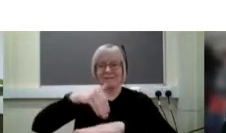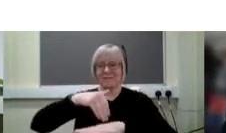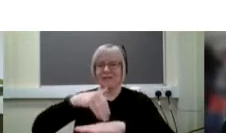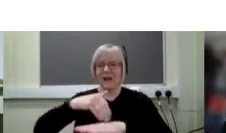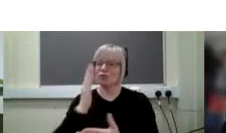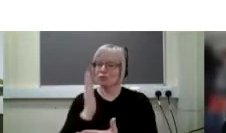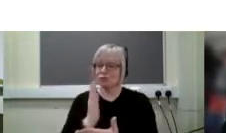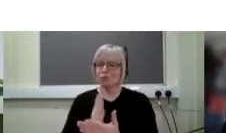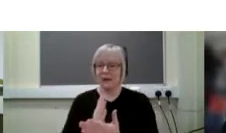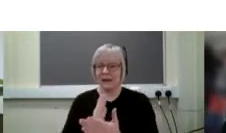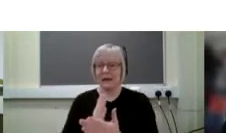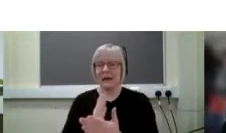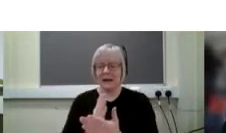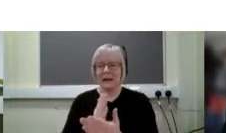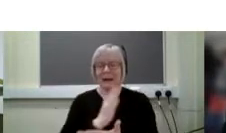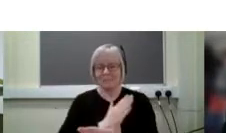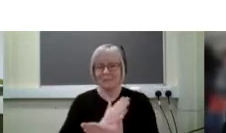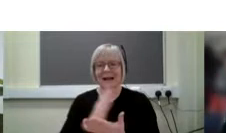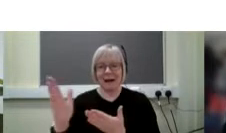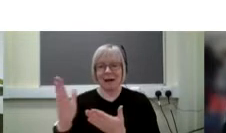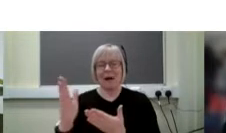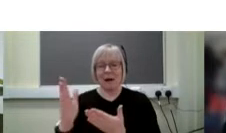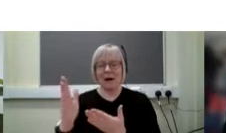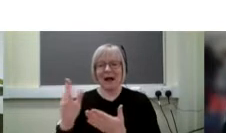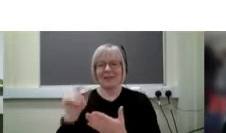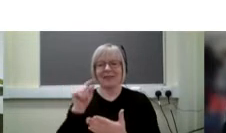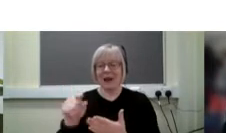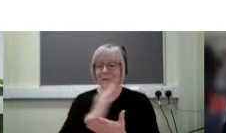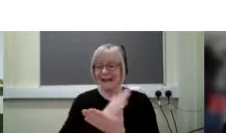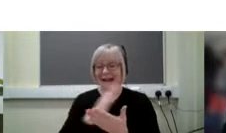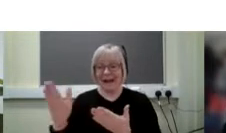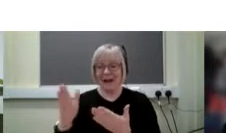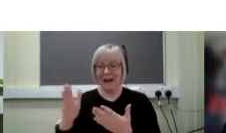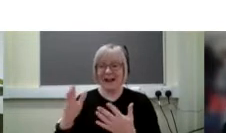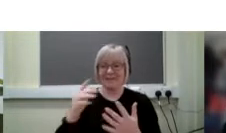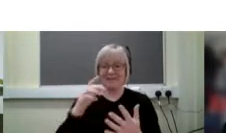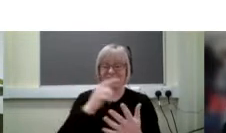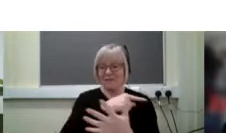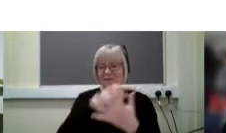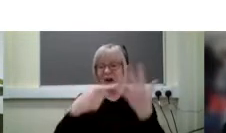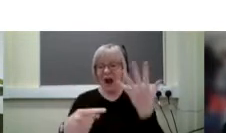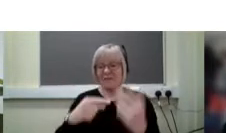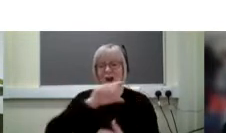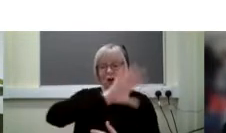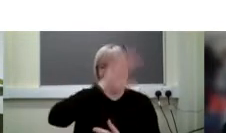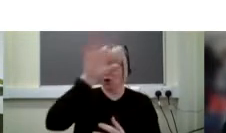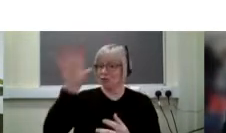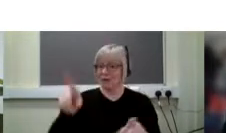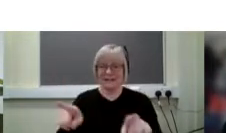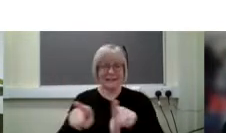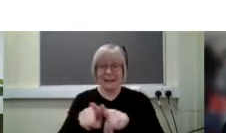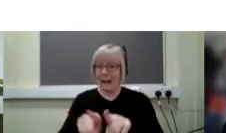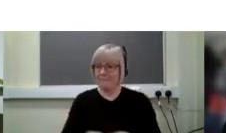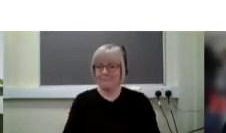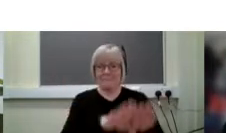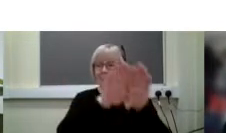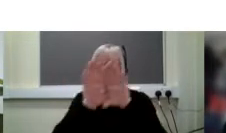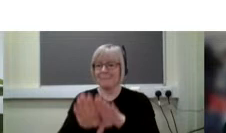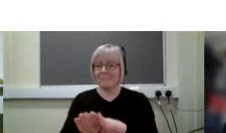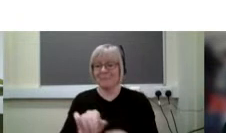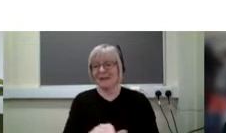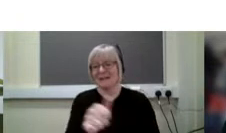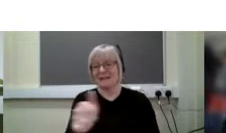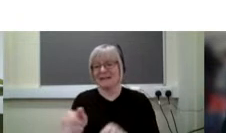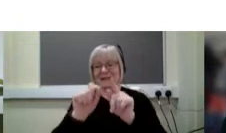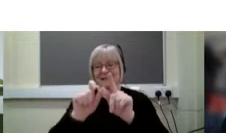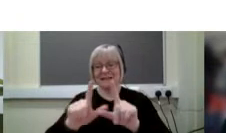and that uncertainty came across very strongly across the 5 countries that we looked into. Next slide,